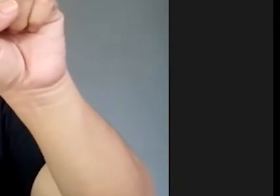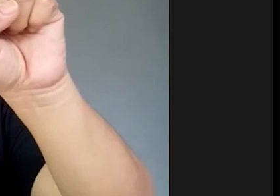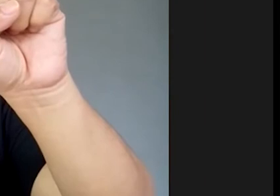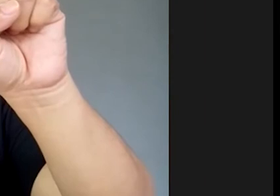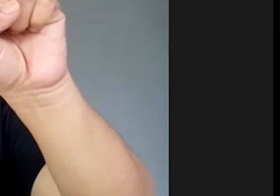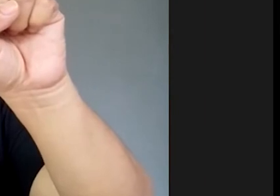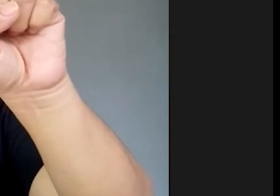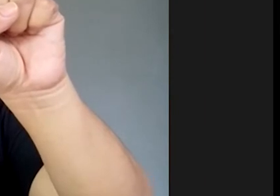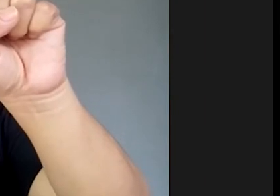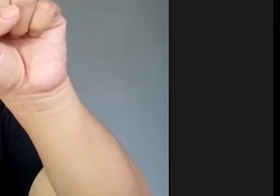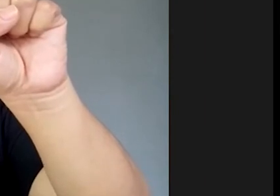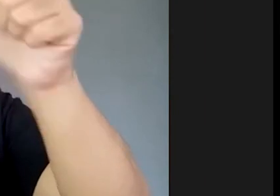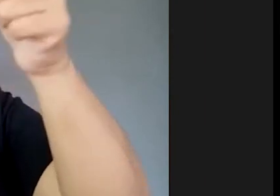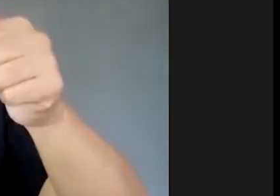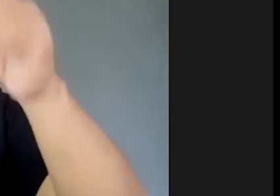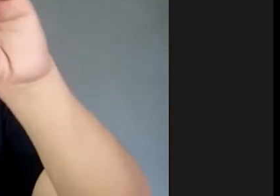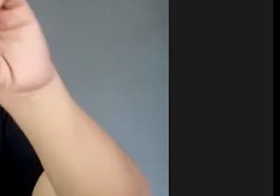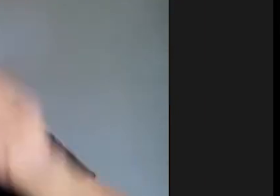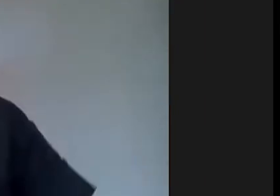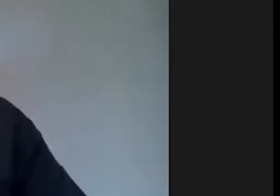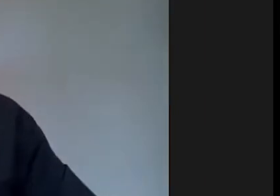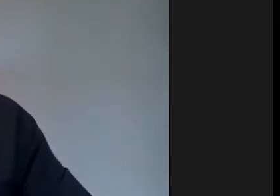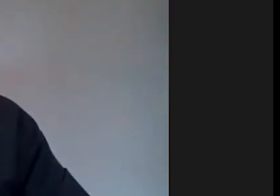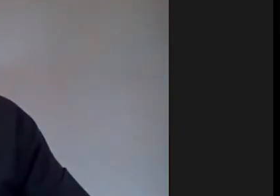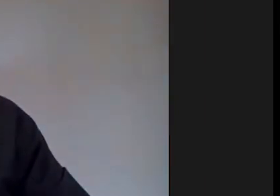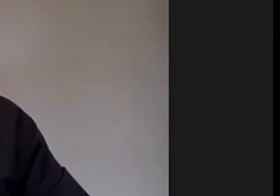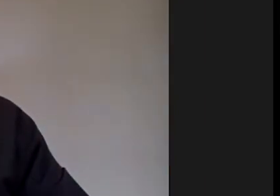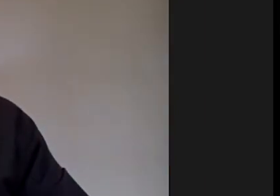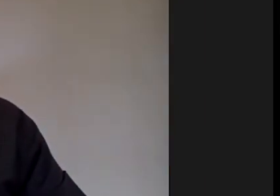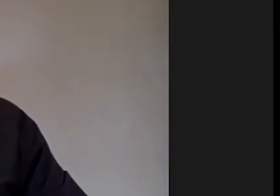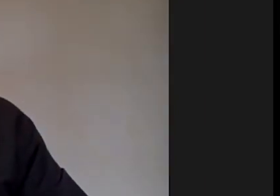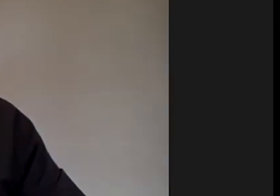Object. No, it's a subject.